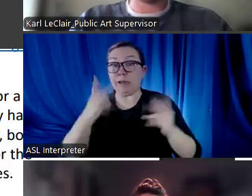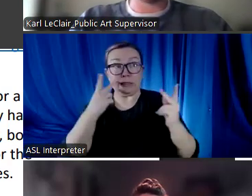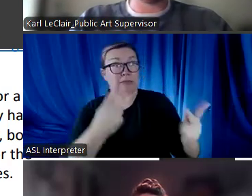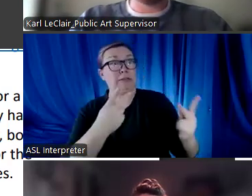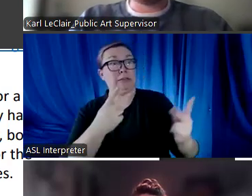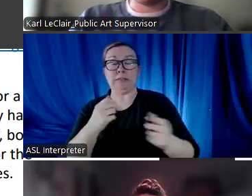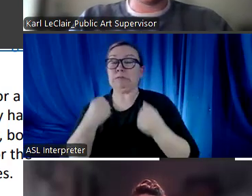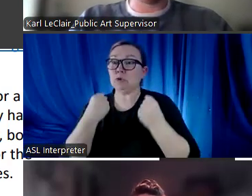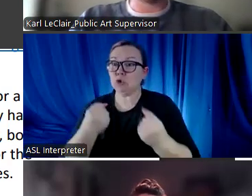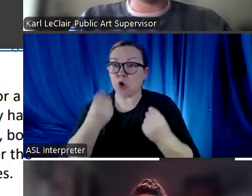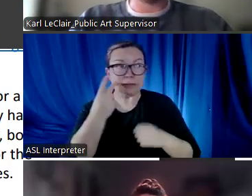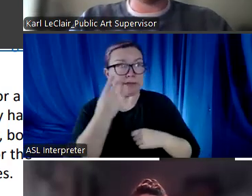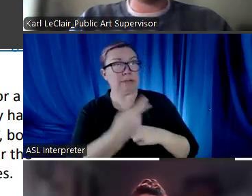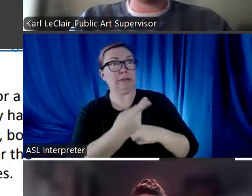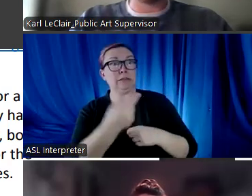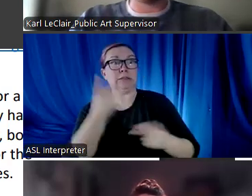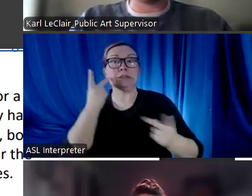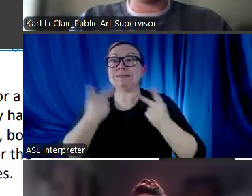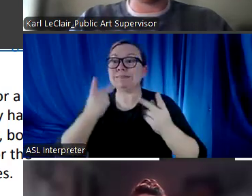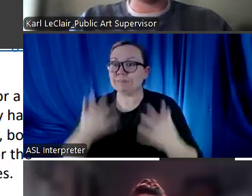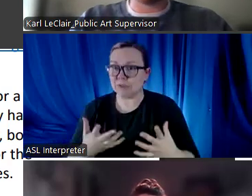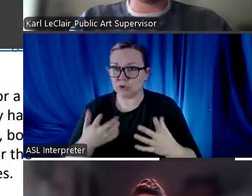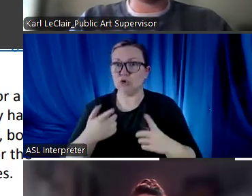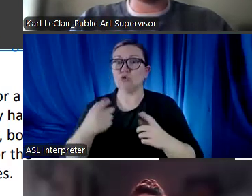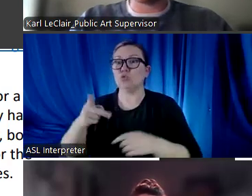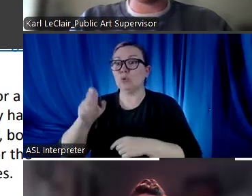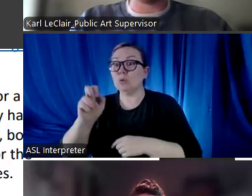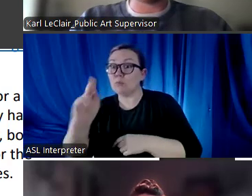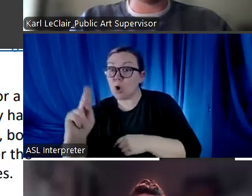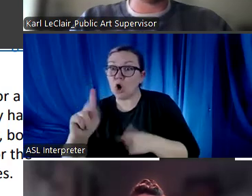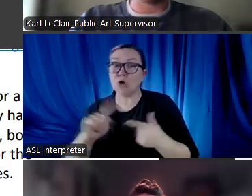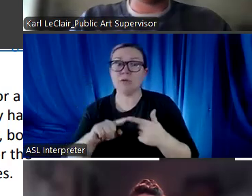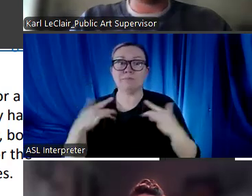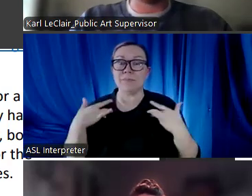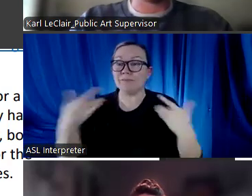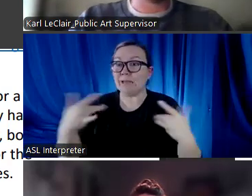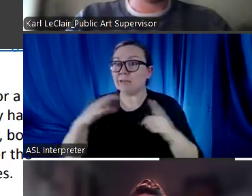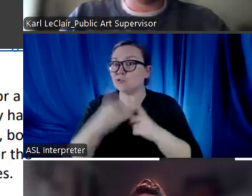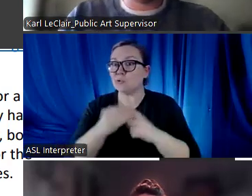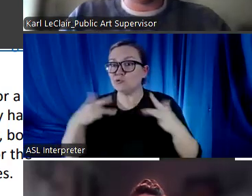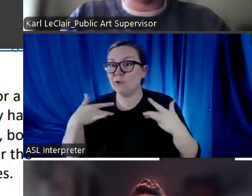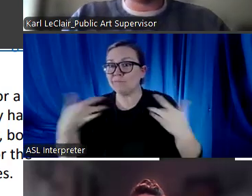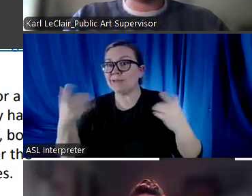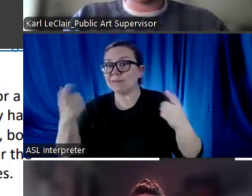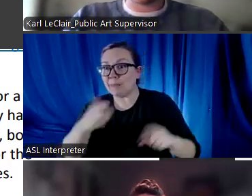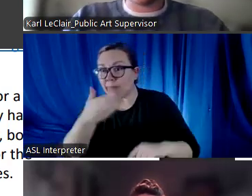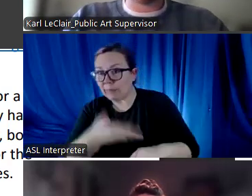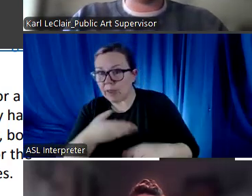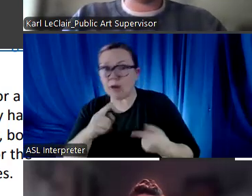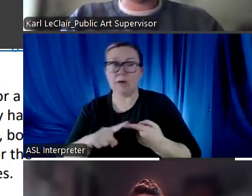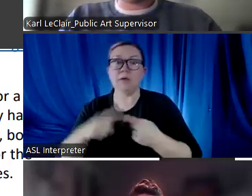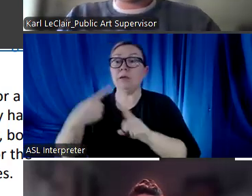vehicular traffic, visitors to both Shute Park, all the events, cultural activities that happen there, as well as